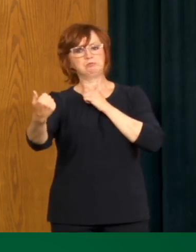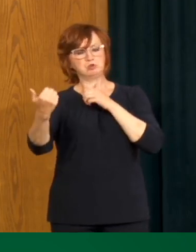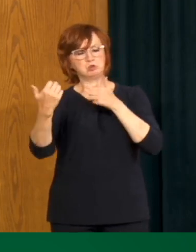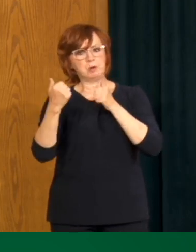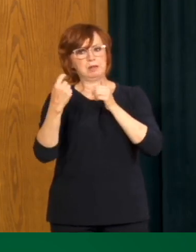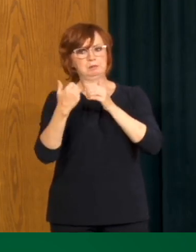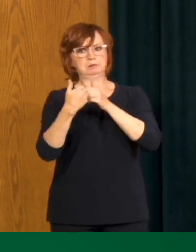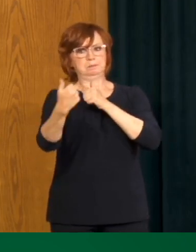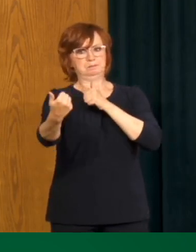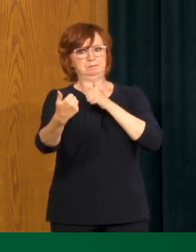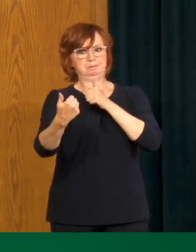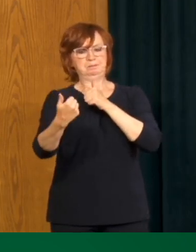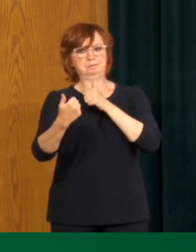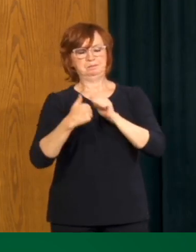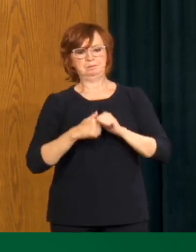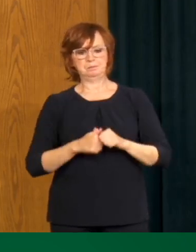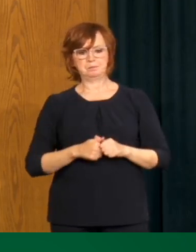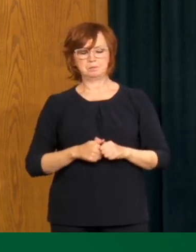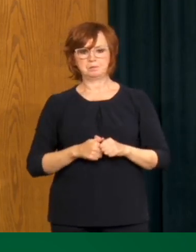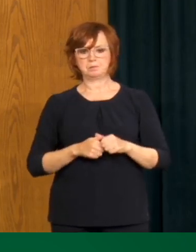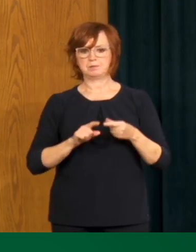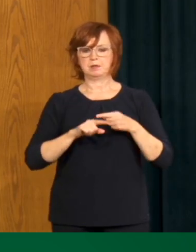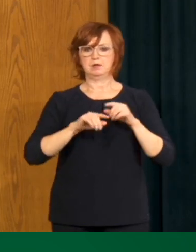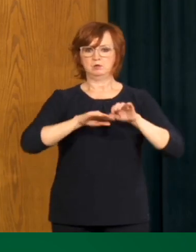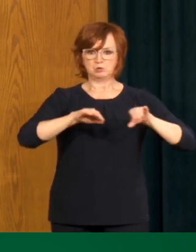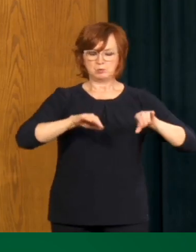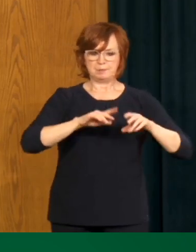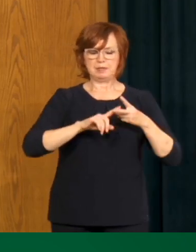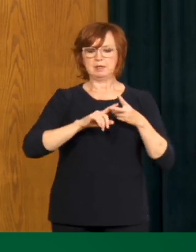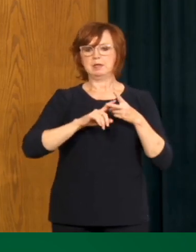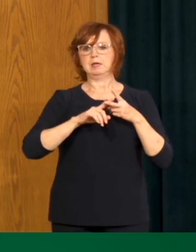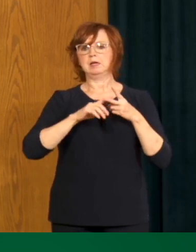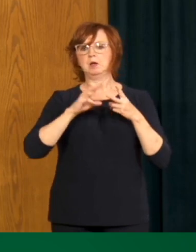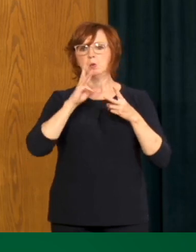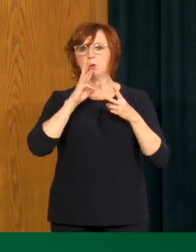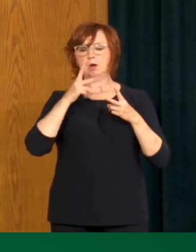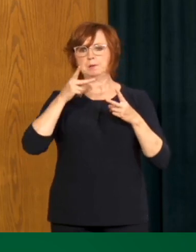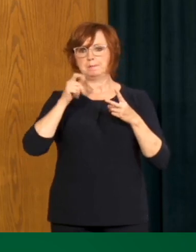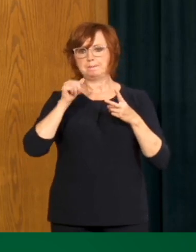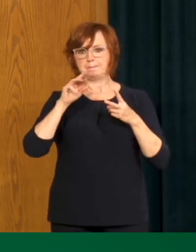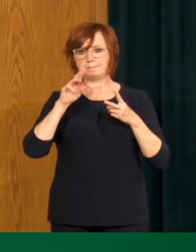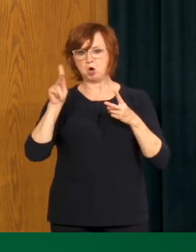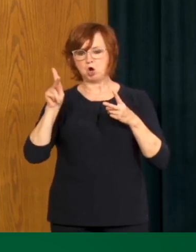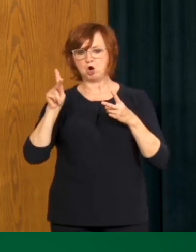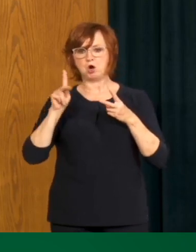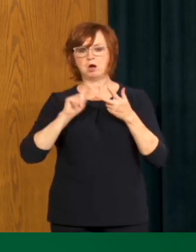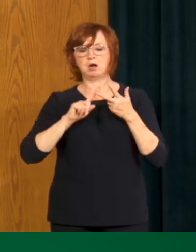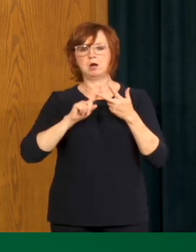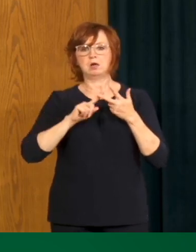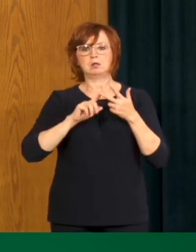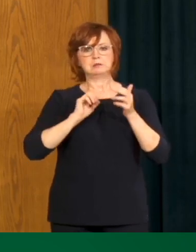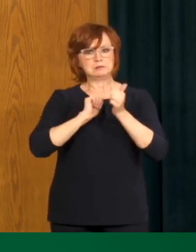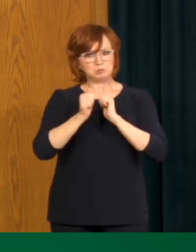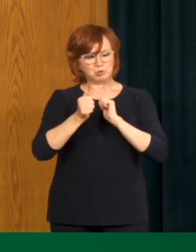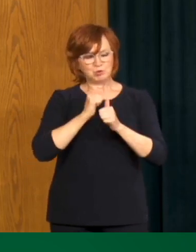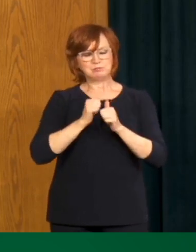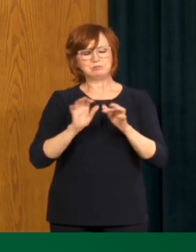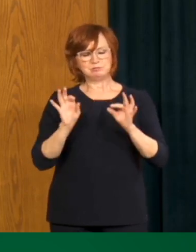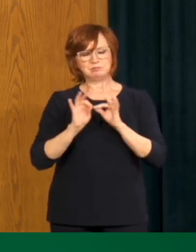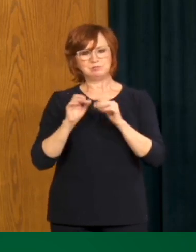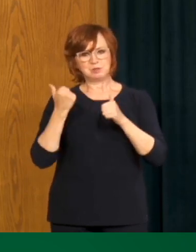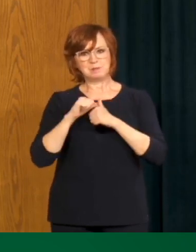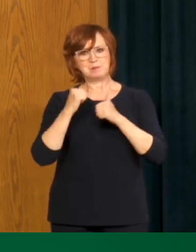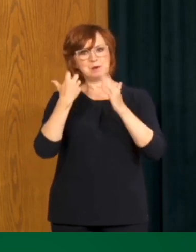and playgrounds and splash pads. And then with sports teams, going back to training again, outdoor